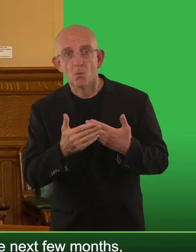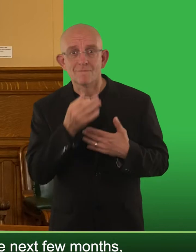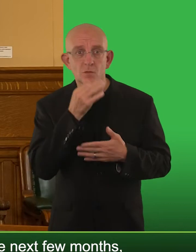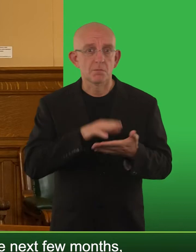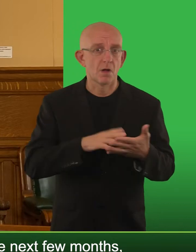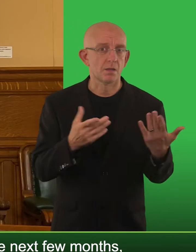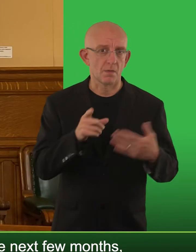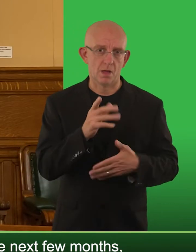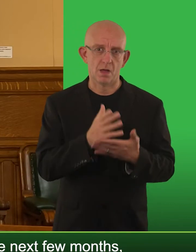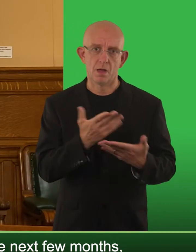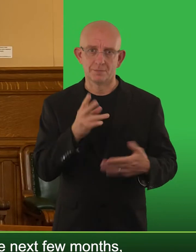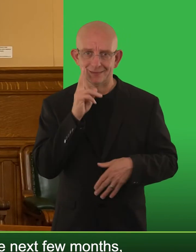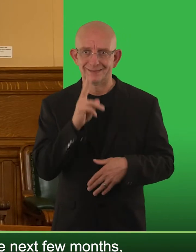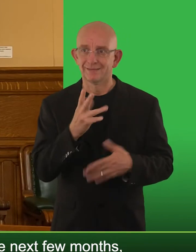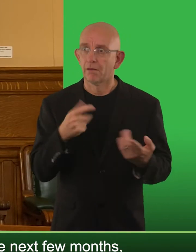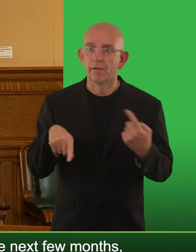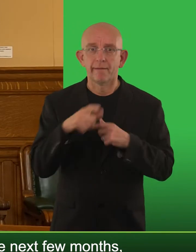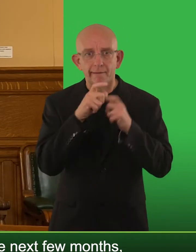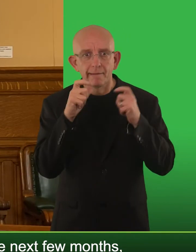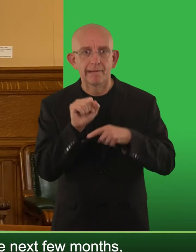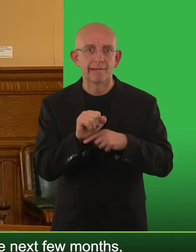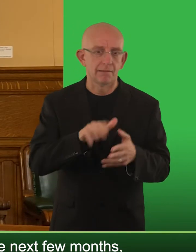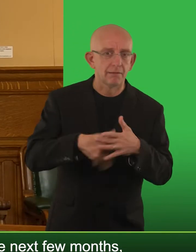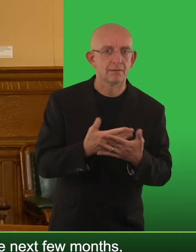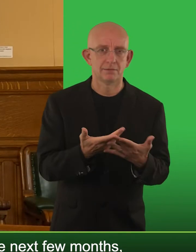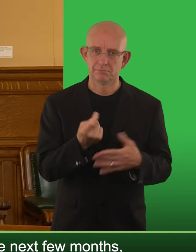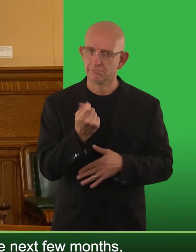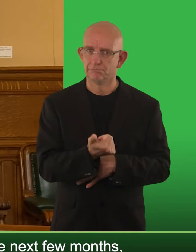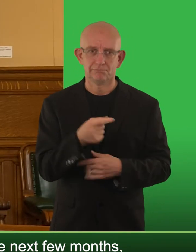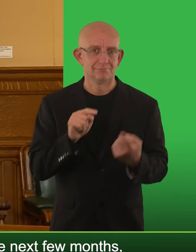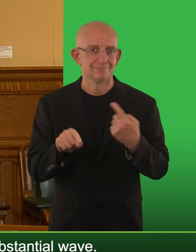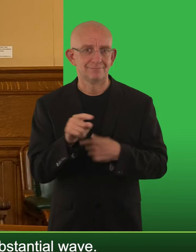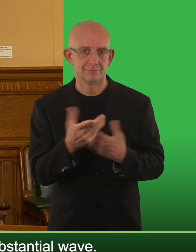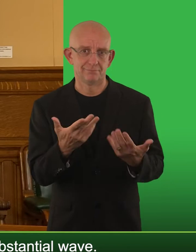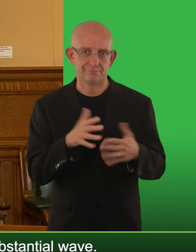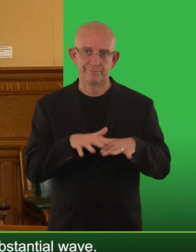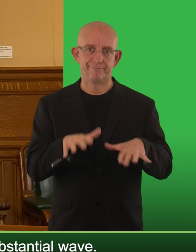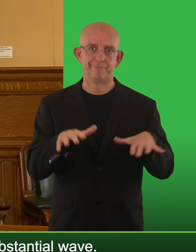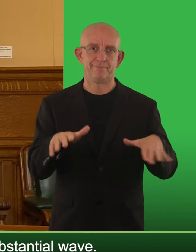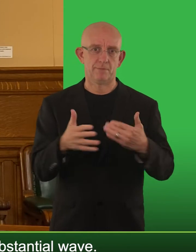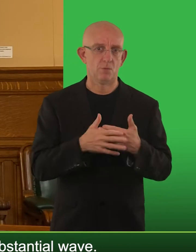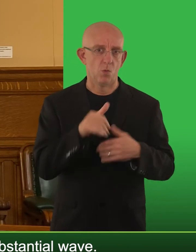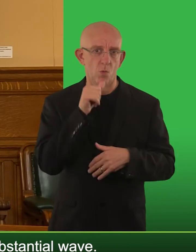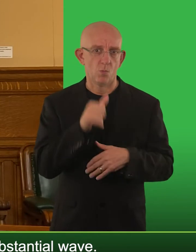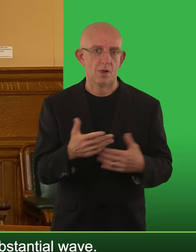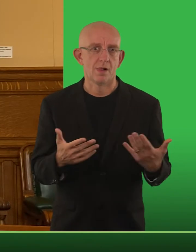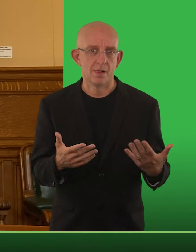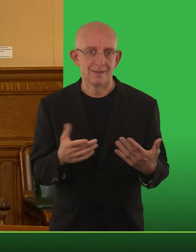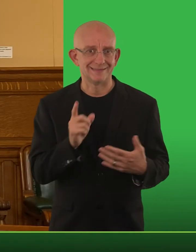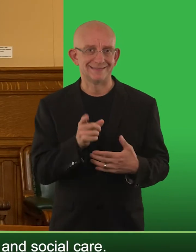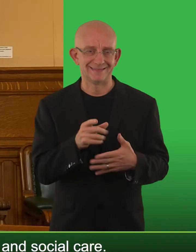know how it will play out over the next few months, but there's relatively little in place to stop it, so it's kind of likely to be a fairly substantial